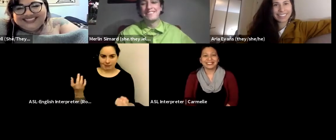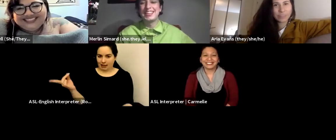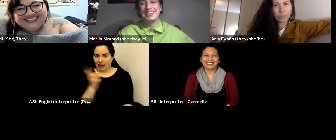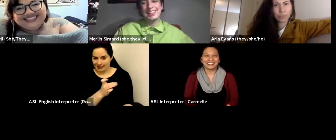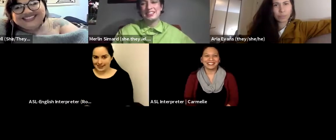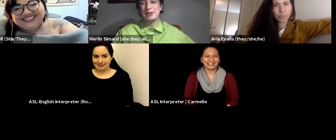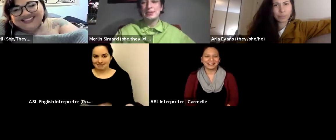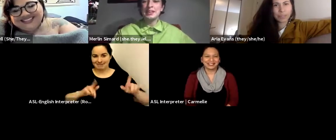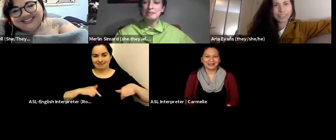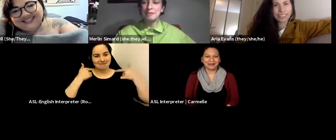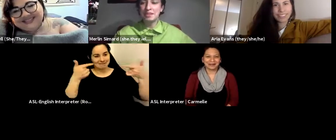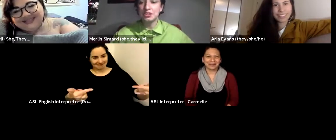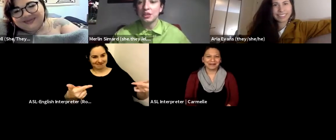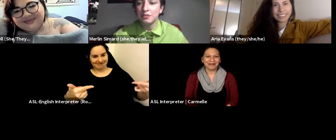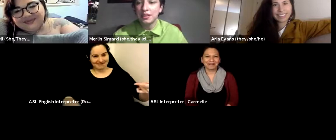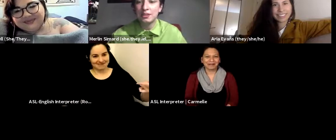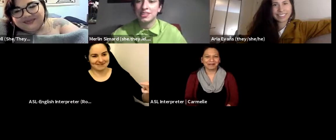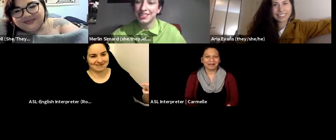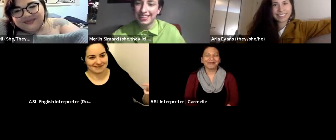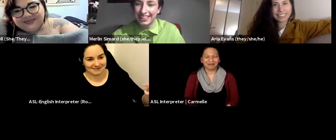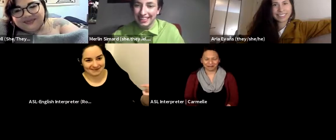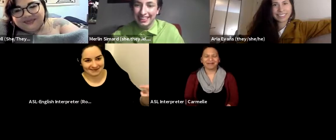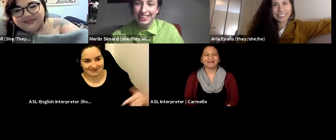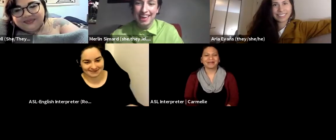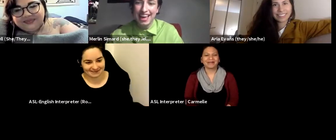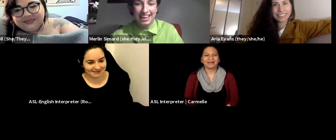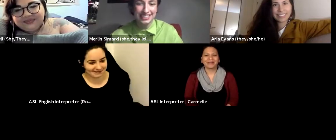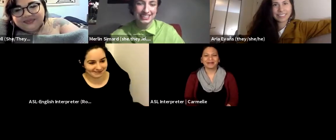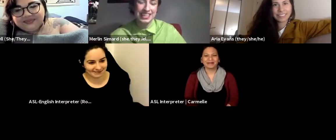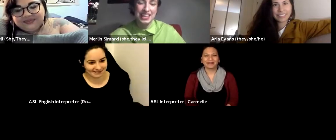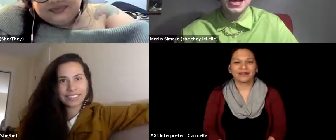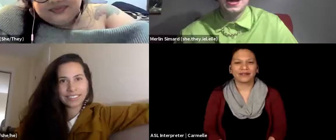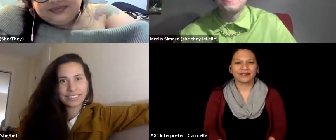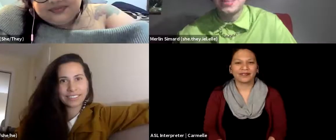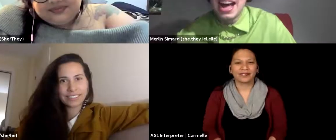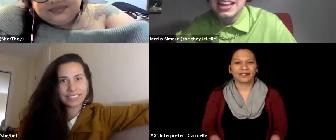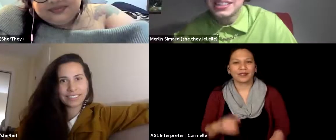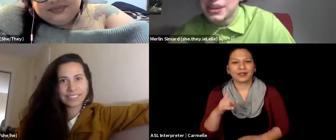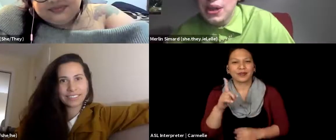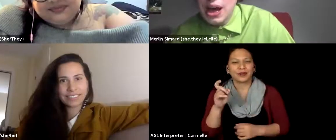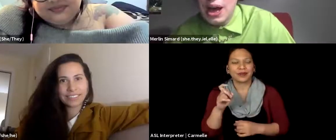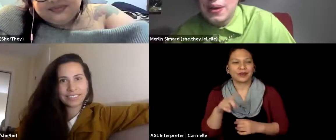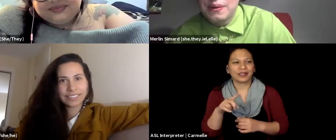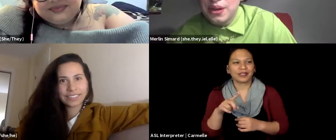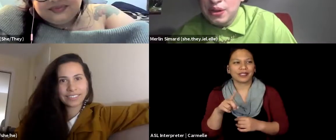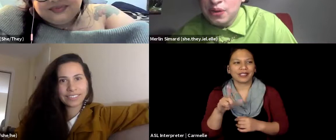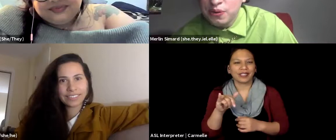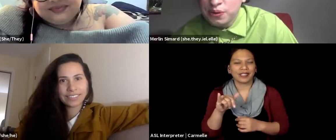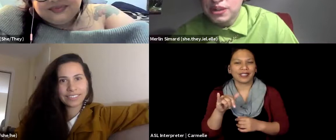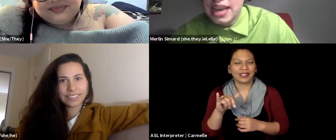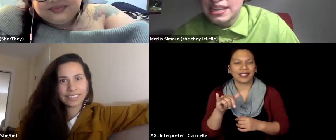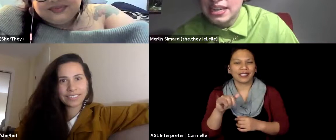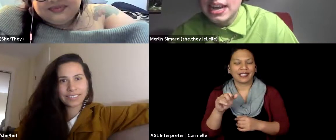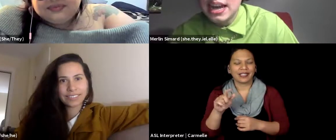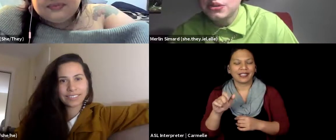Yeah. So I think maybe we can start with the question that Lily asked. They asked,